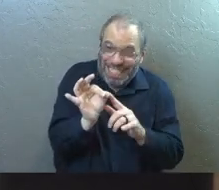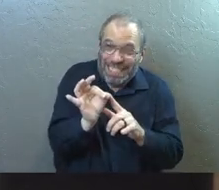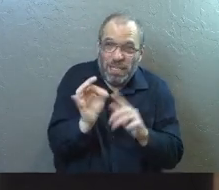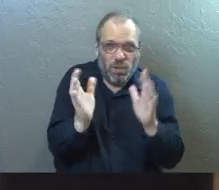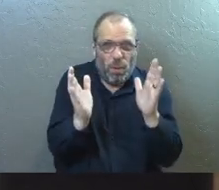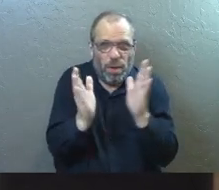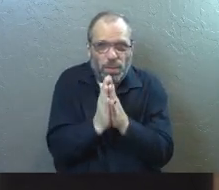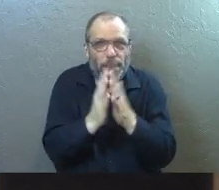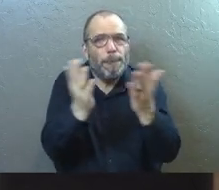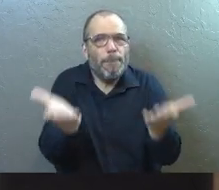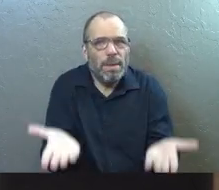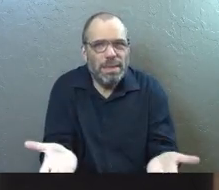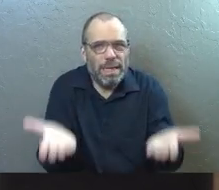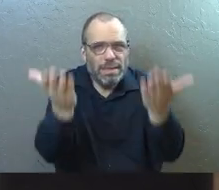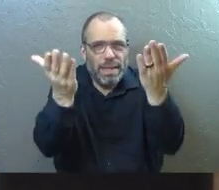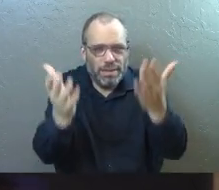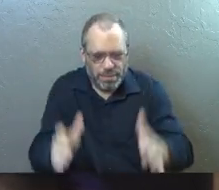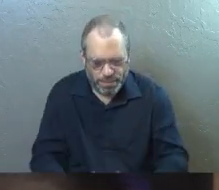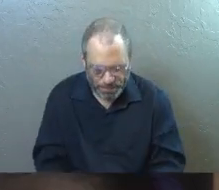So I want to pray for you. Would you guys stand?